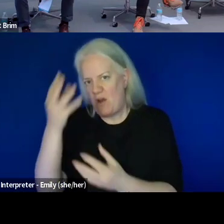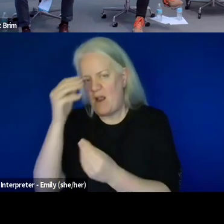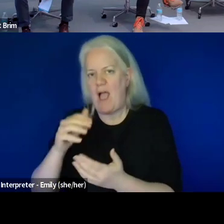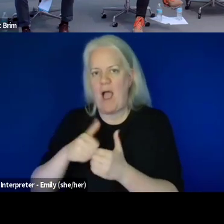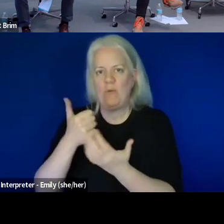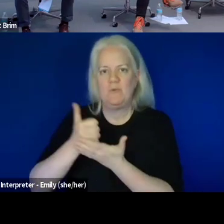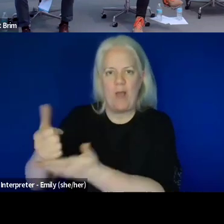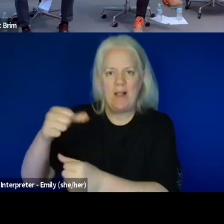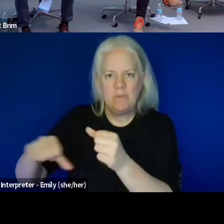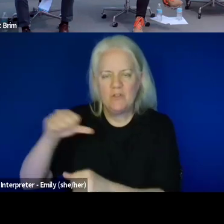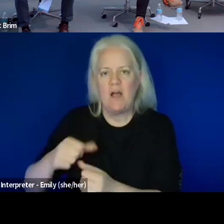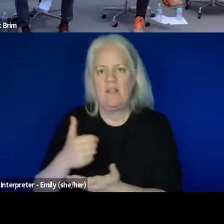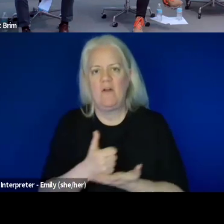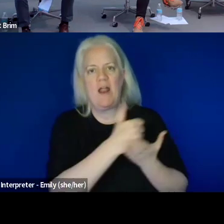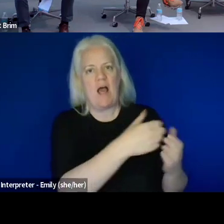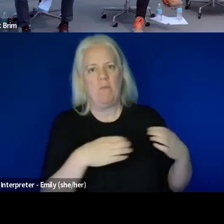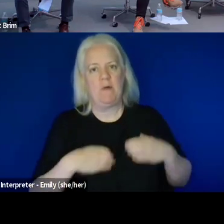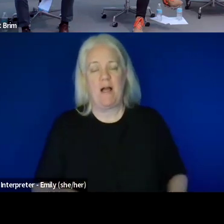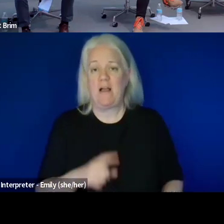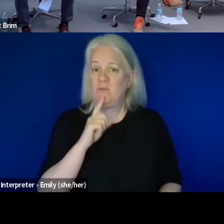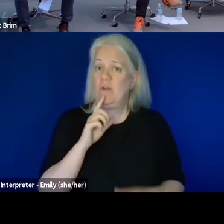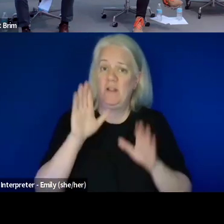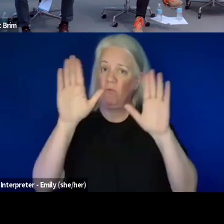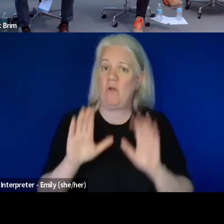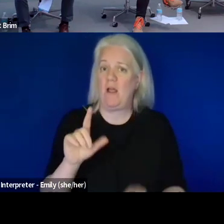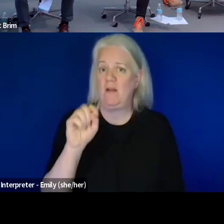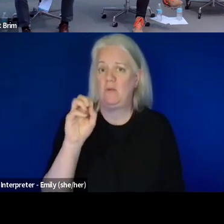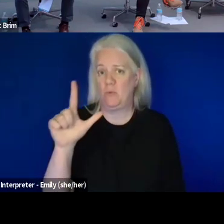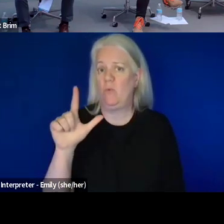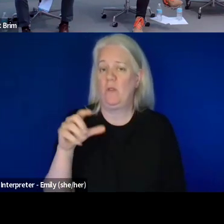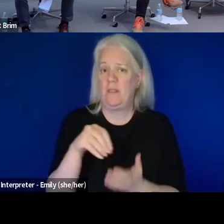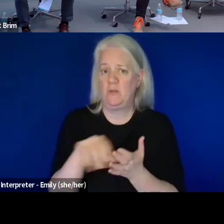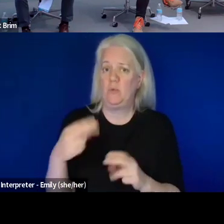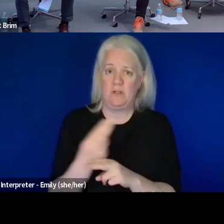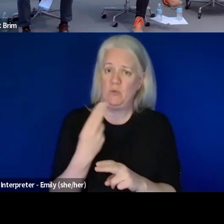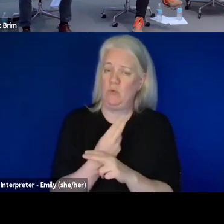how to help clients. And it's really robust, and it's been a great tool.